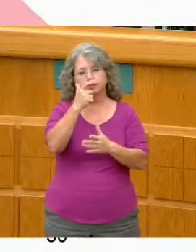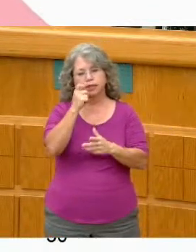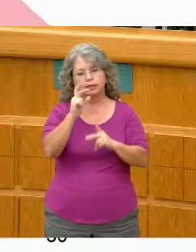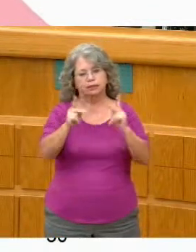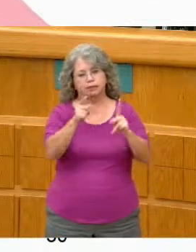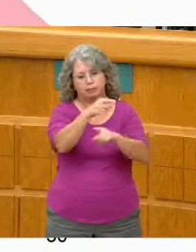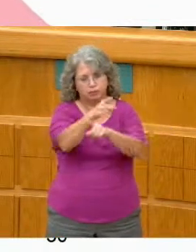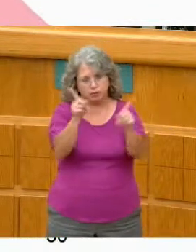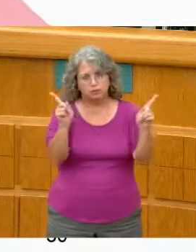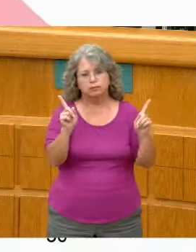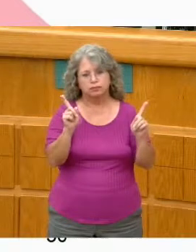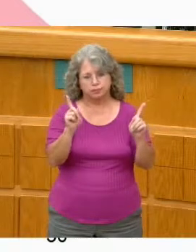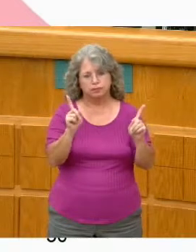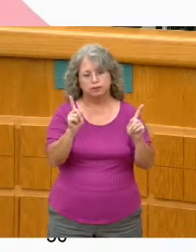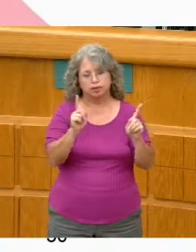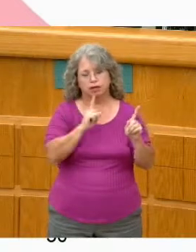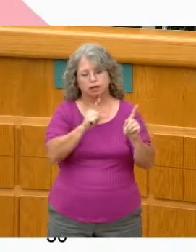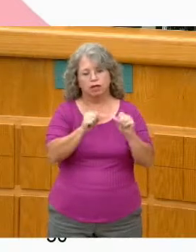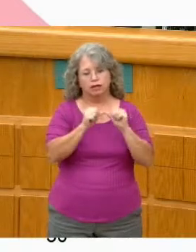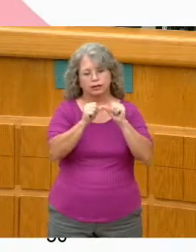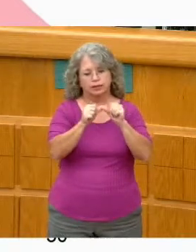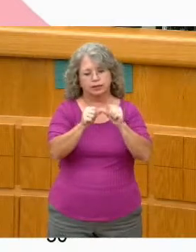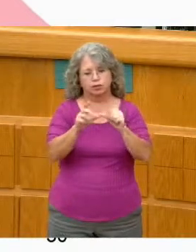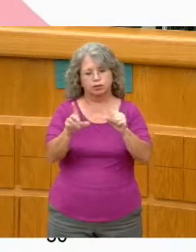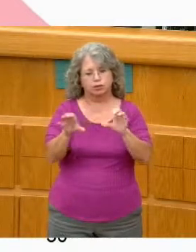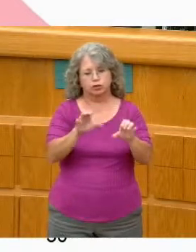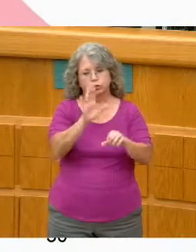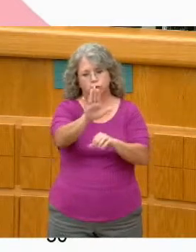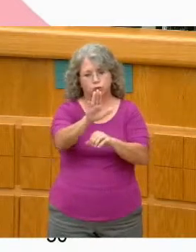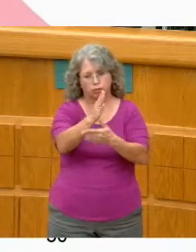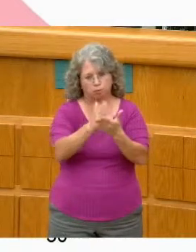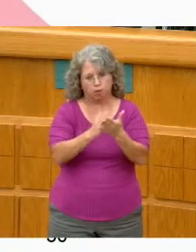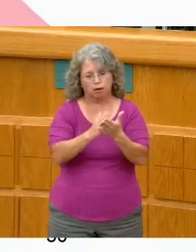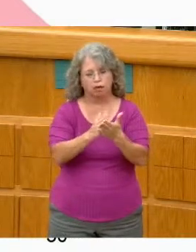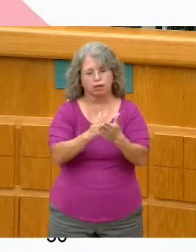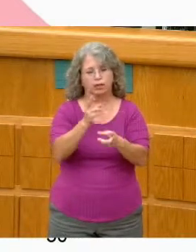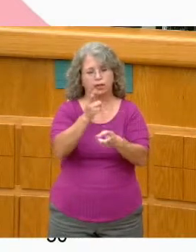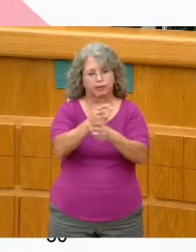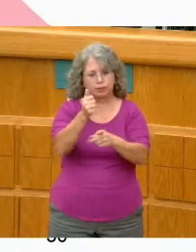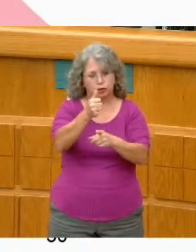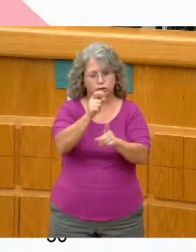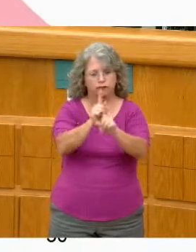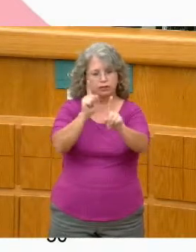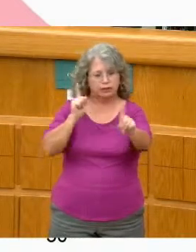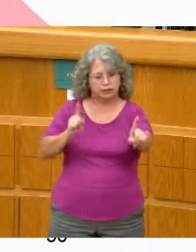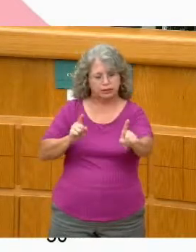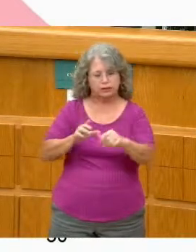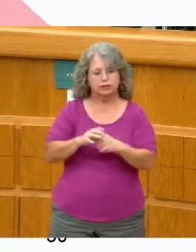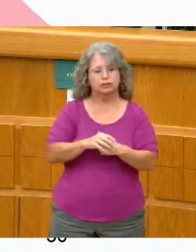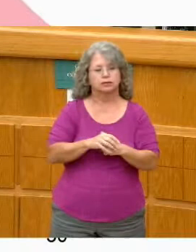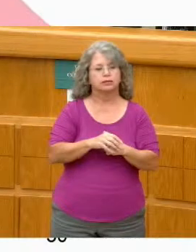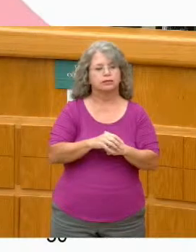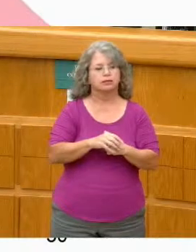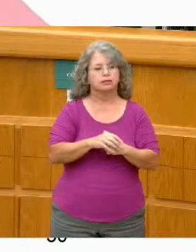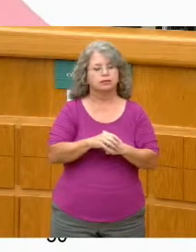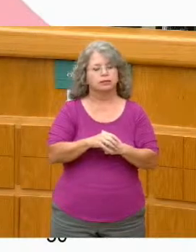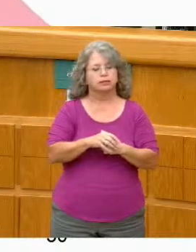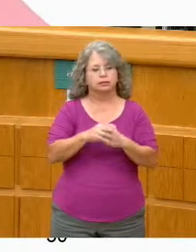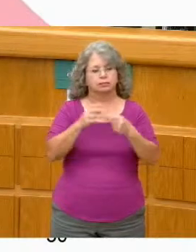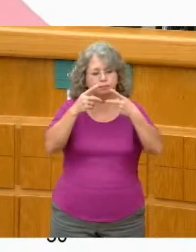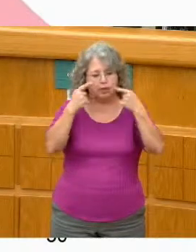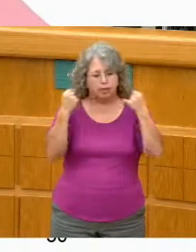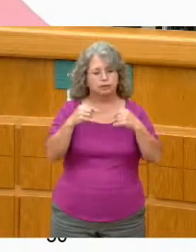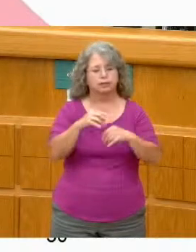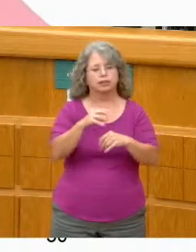to the citizens of the Coastal Bend area continuing to do their part to social distance, and businesses doing their